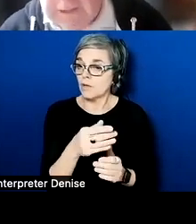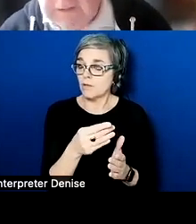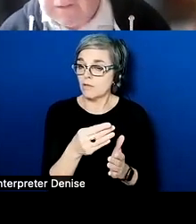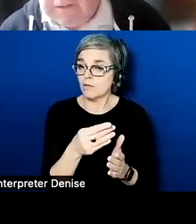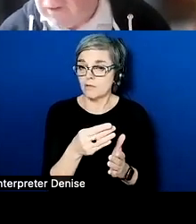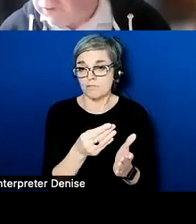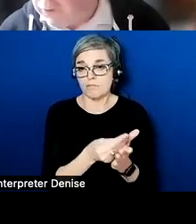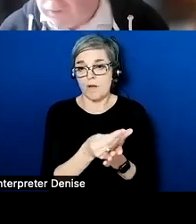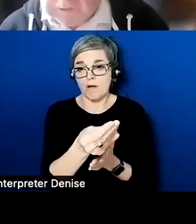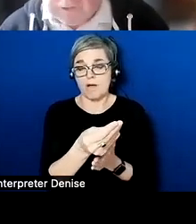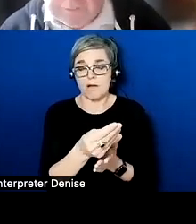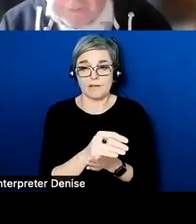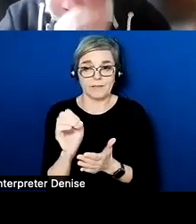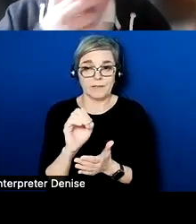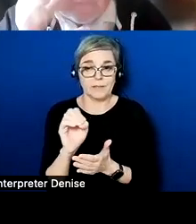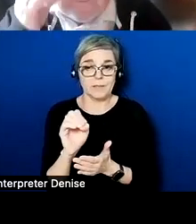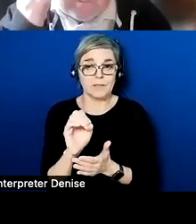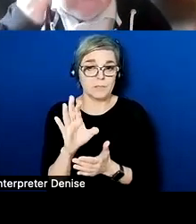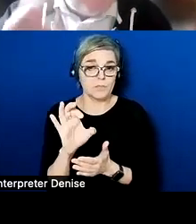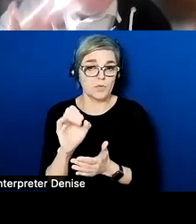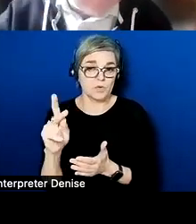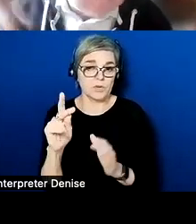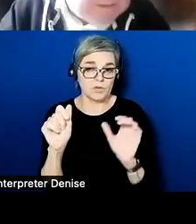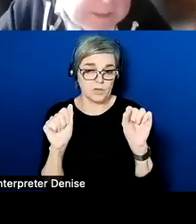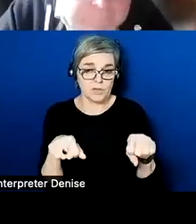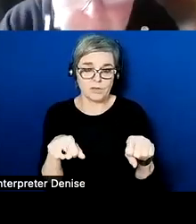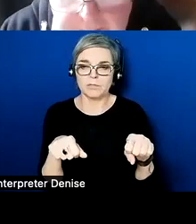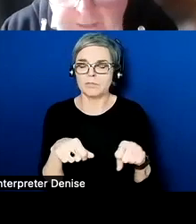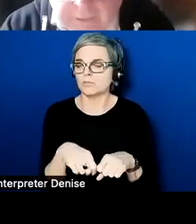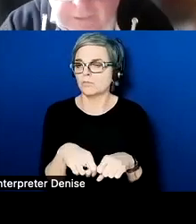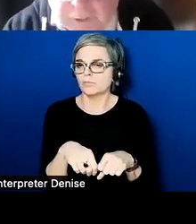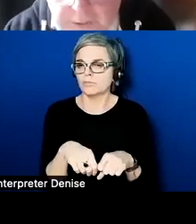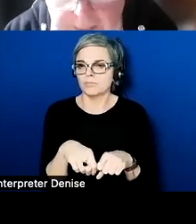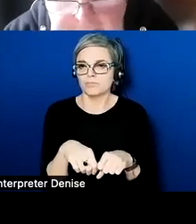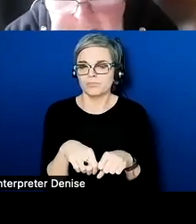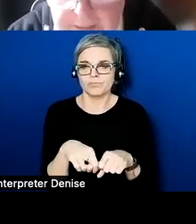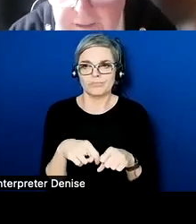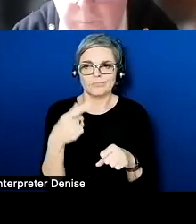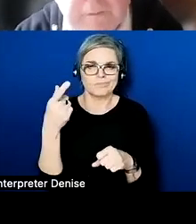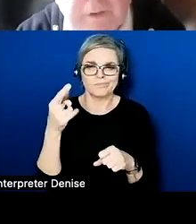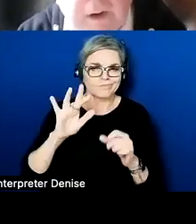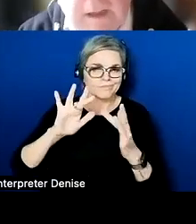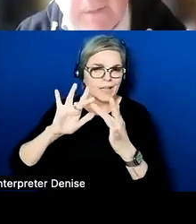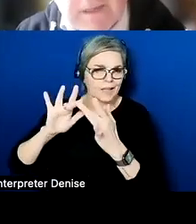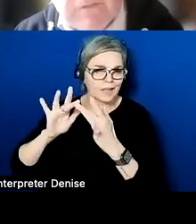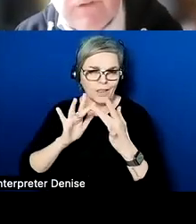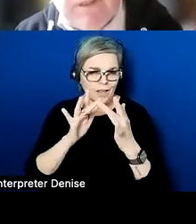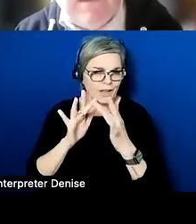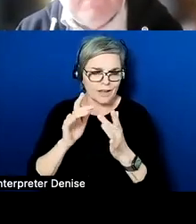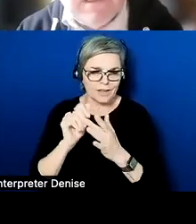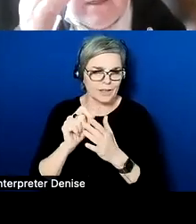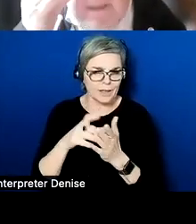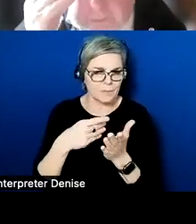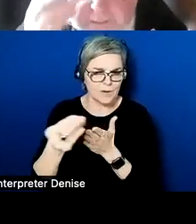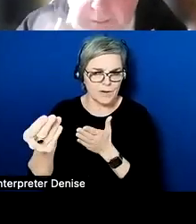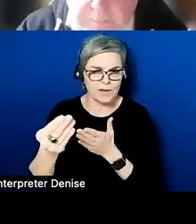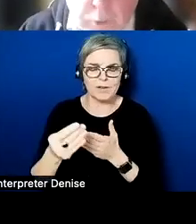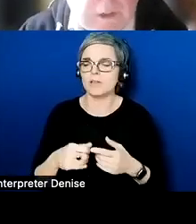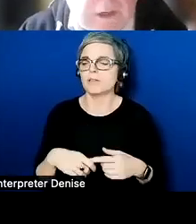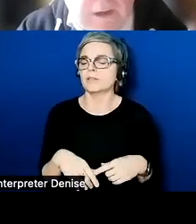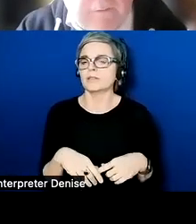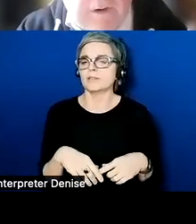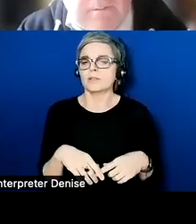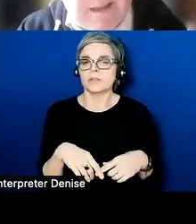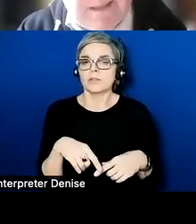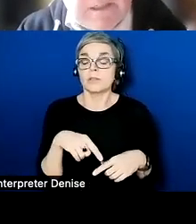is easily got hold of from various sellers on the internet and whatever. But it's a really magnificent